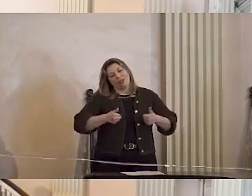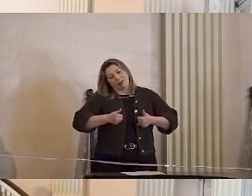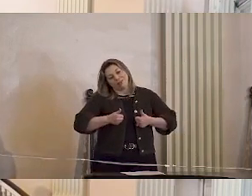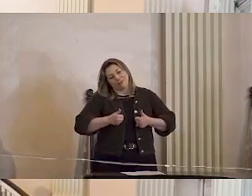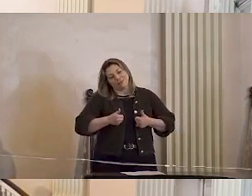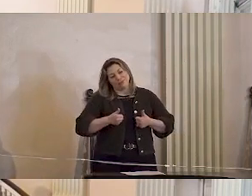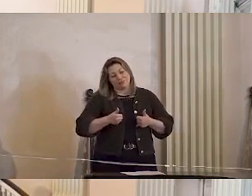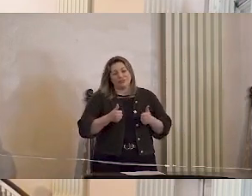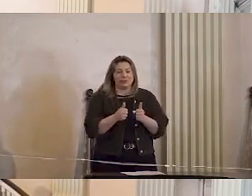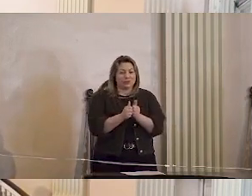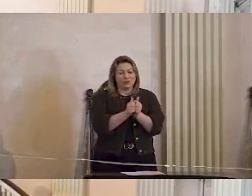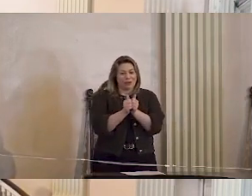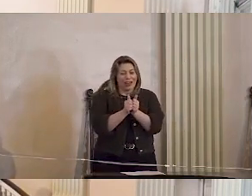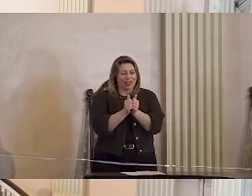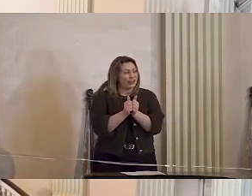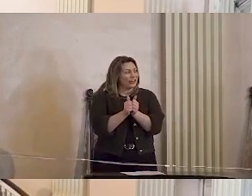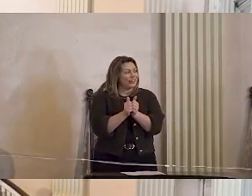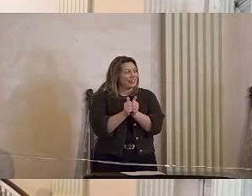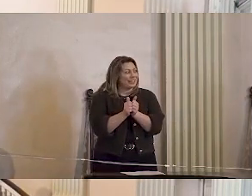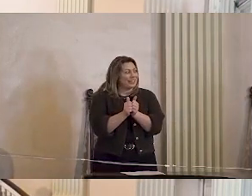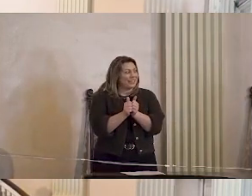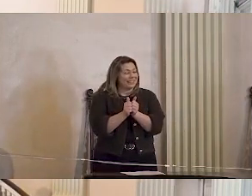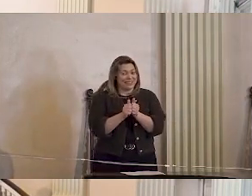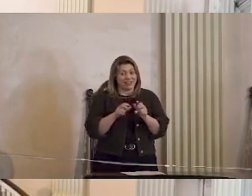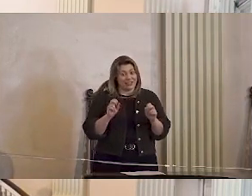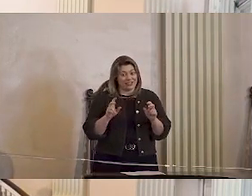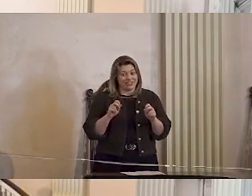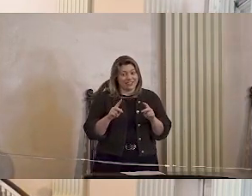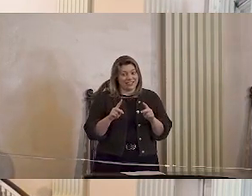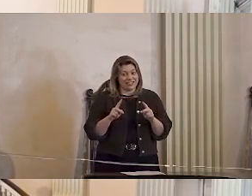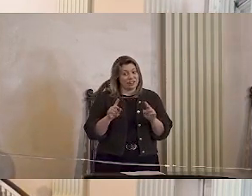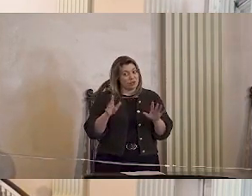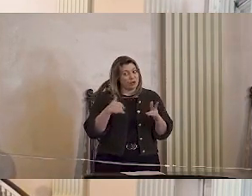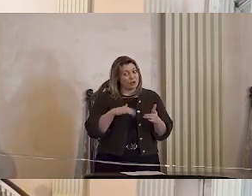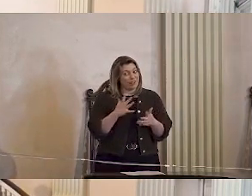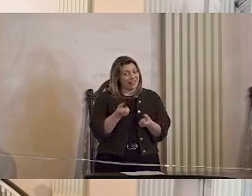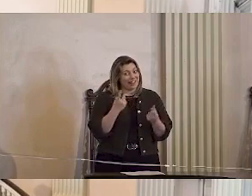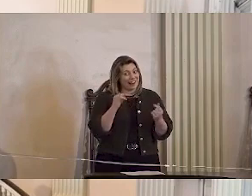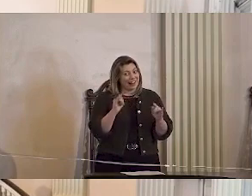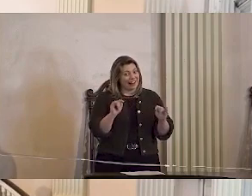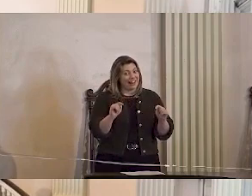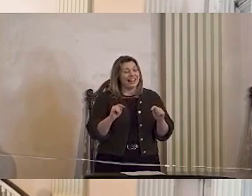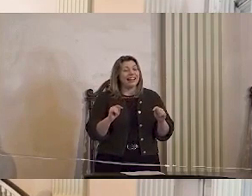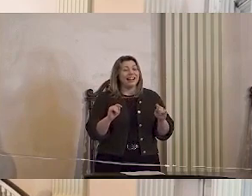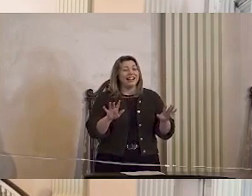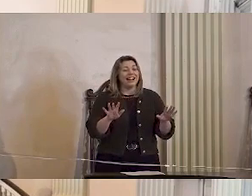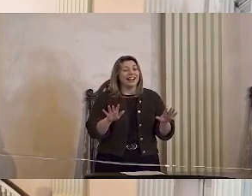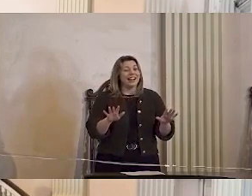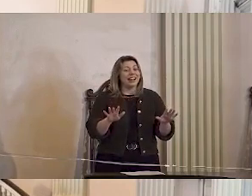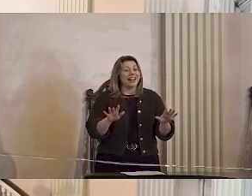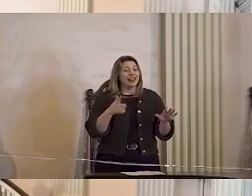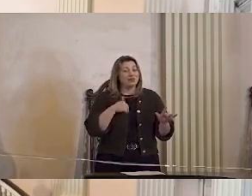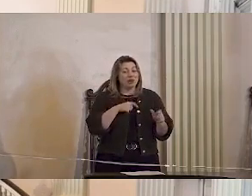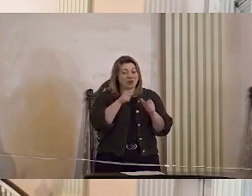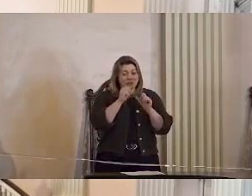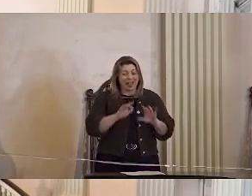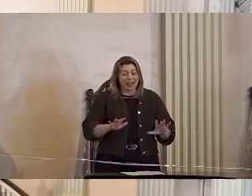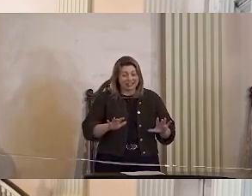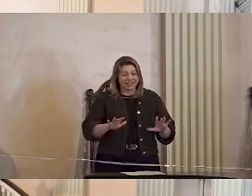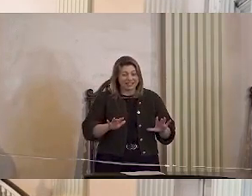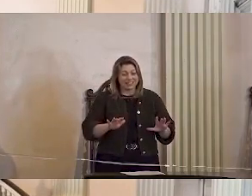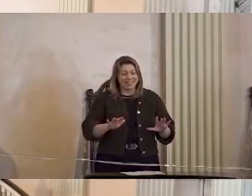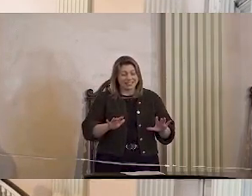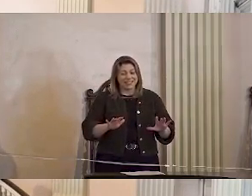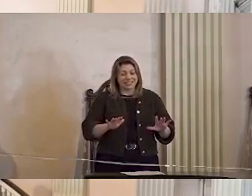up together. Okay. We're gonna get it, y'all. Here we go. We are blessed.